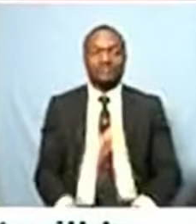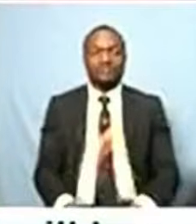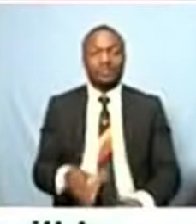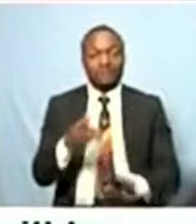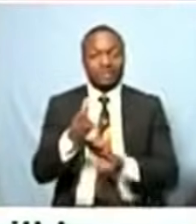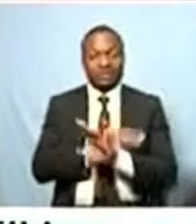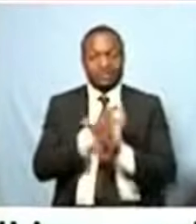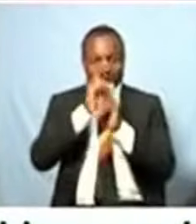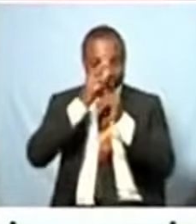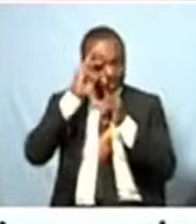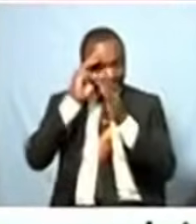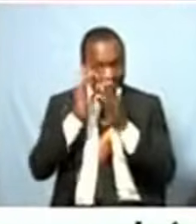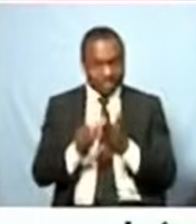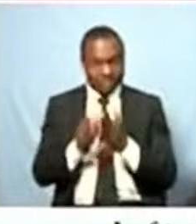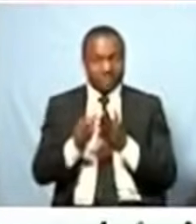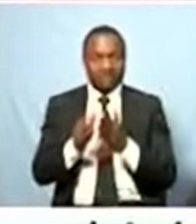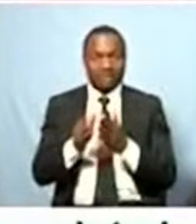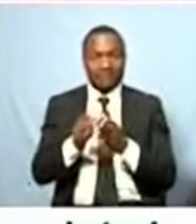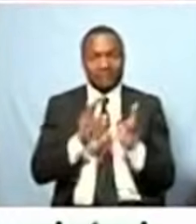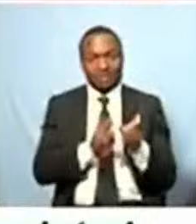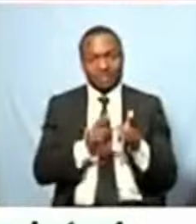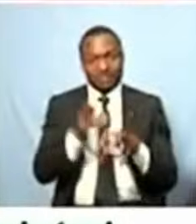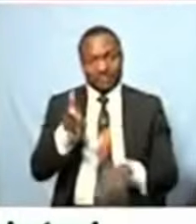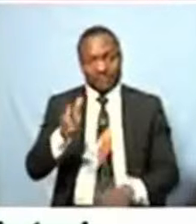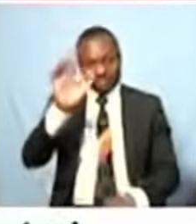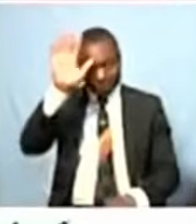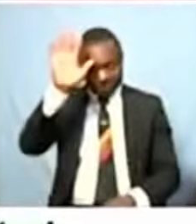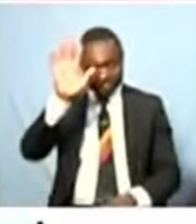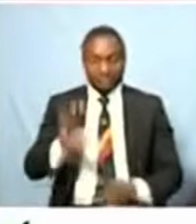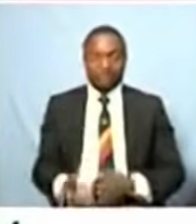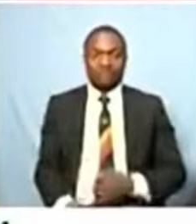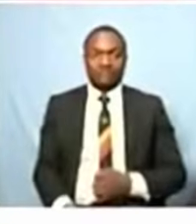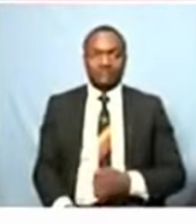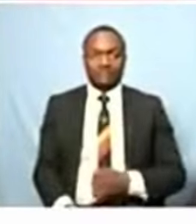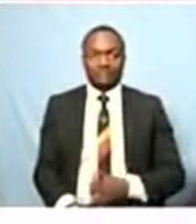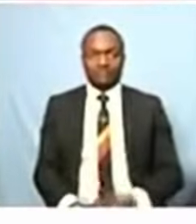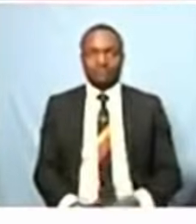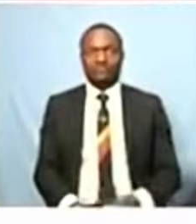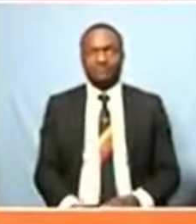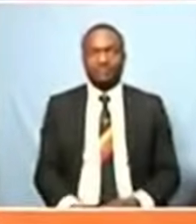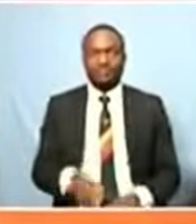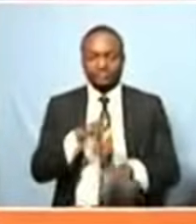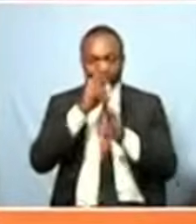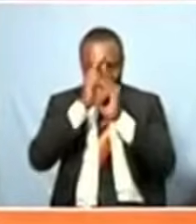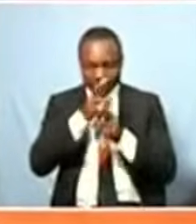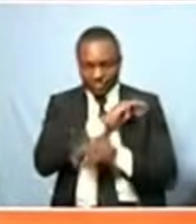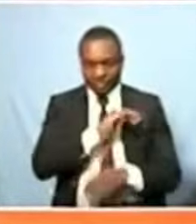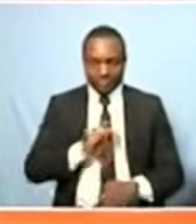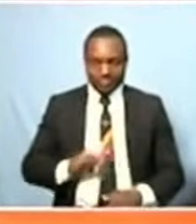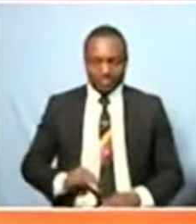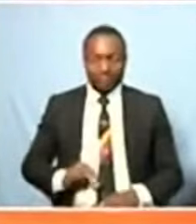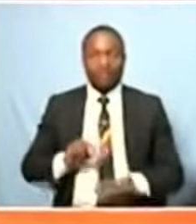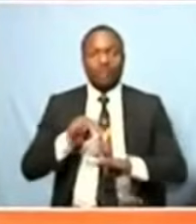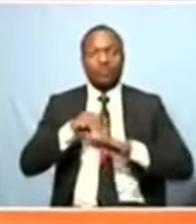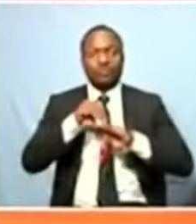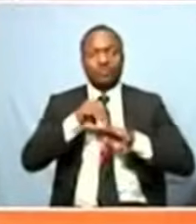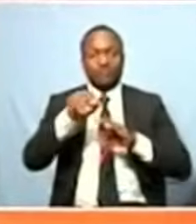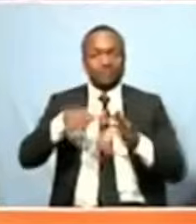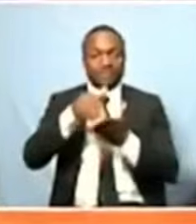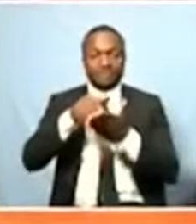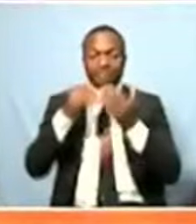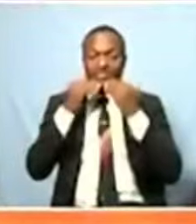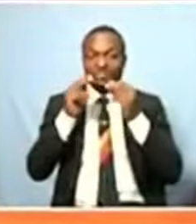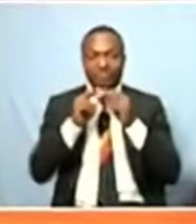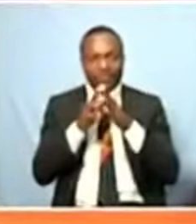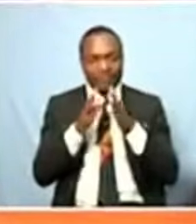Before the minister comes in, there's an indication for a point of order. The Honorable Member for Mongu Central. Thank you